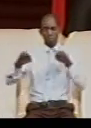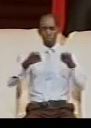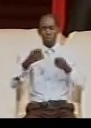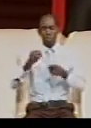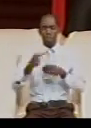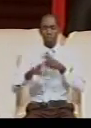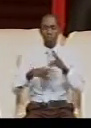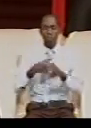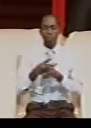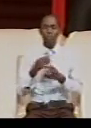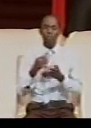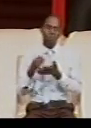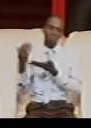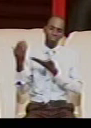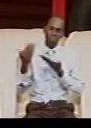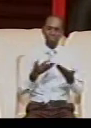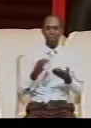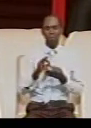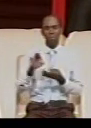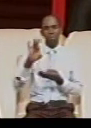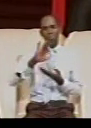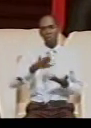deadness, spiritual deadness,